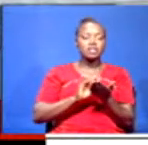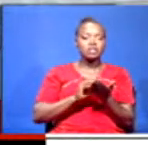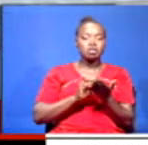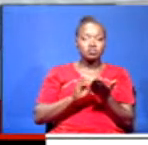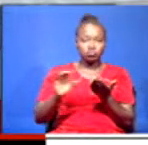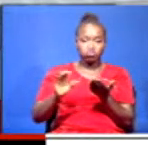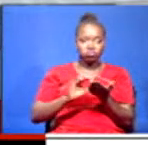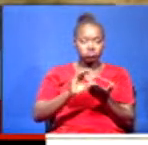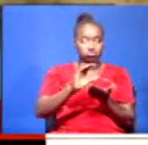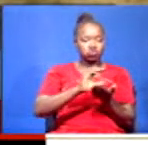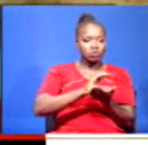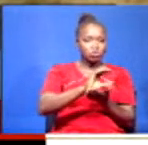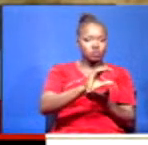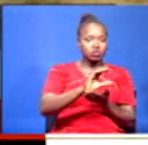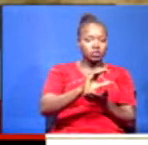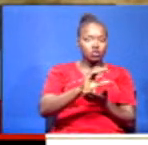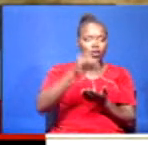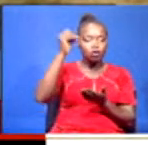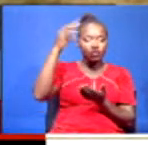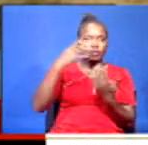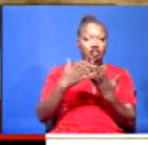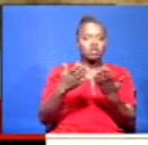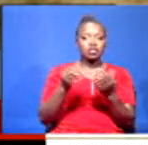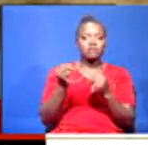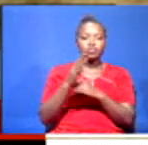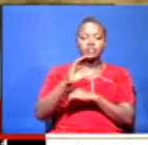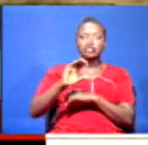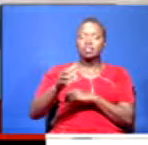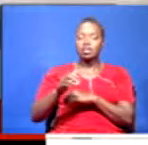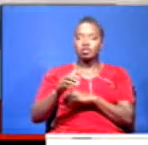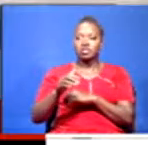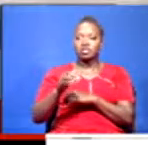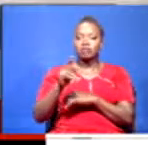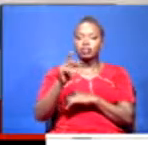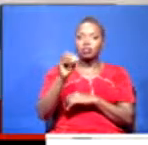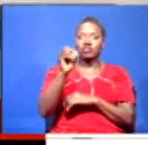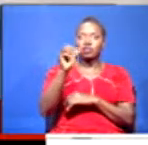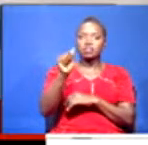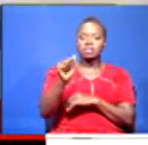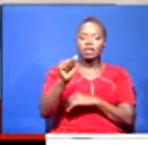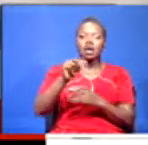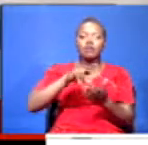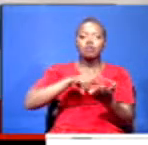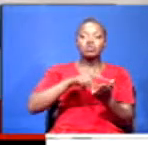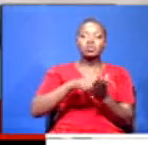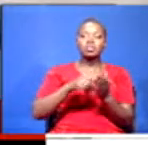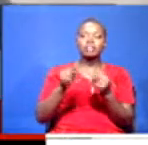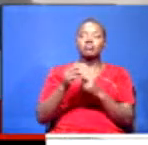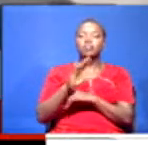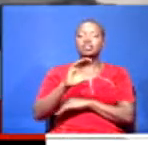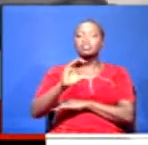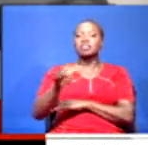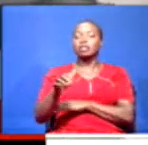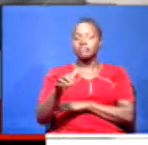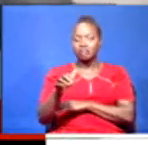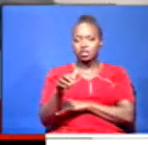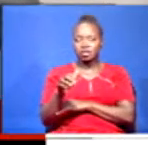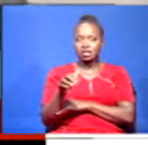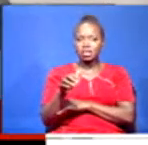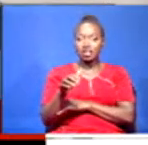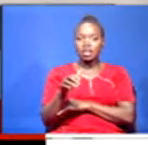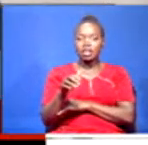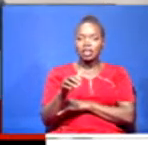solar equipment across 14 counties under the COSAP project. And of course, the 14 countries, as you will bear with